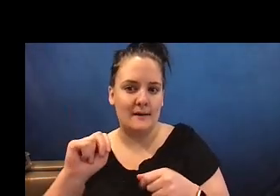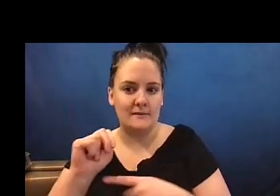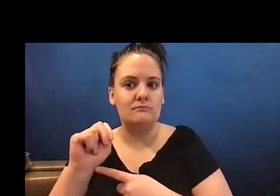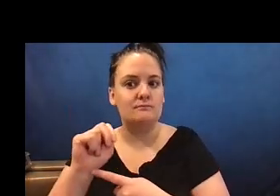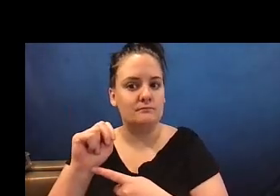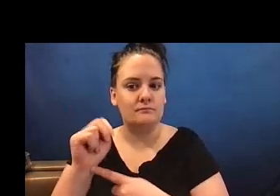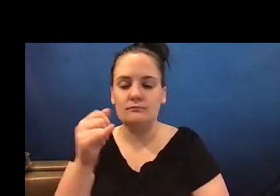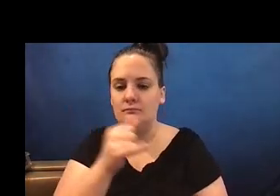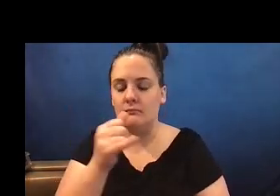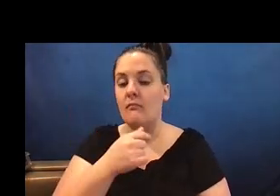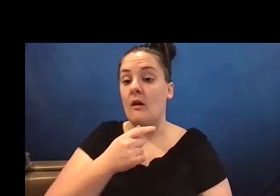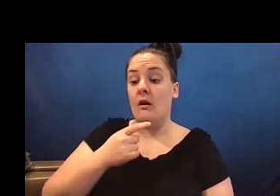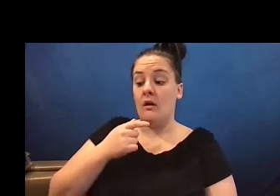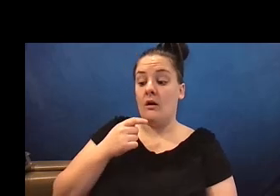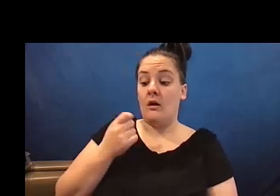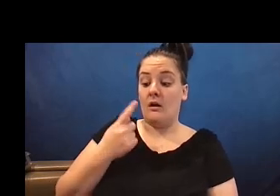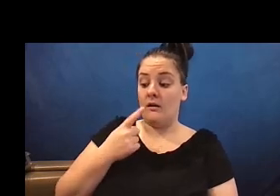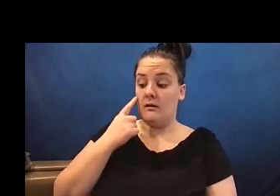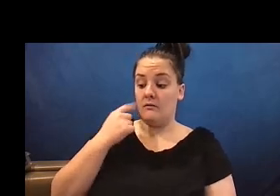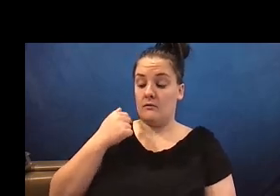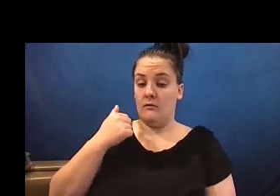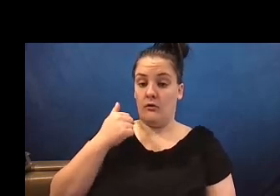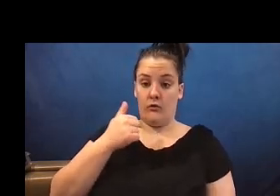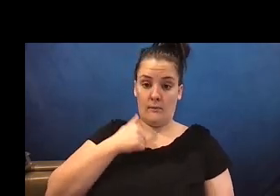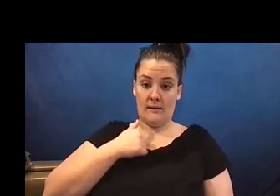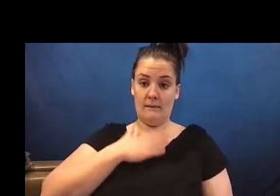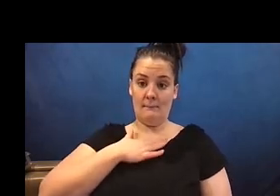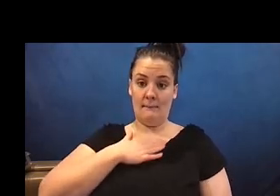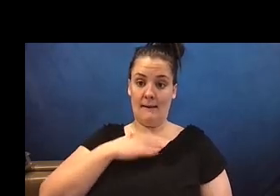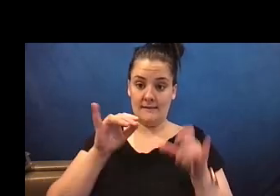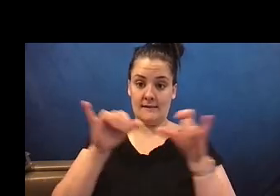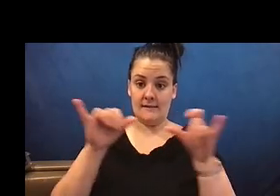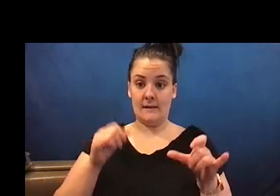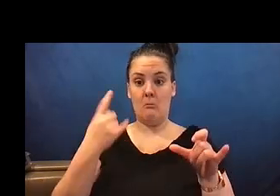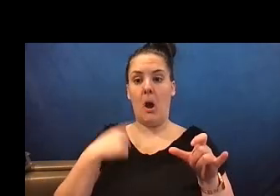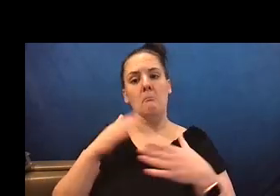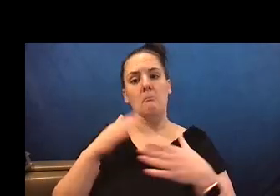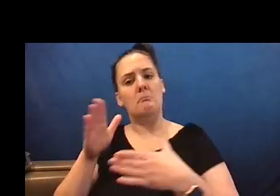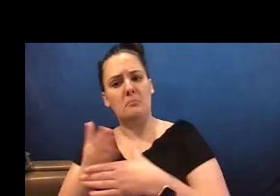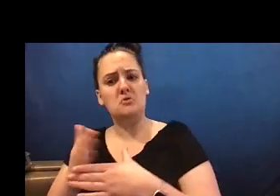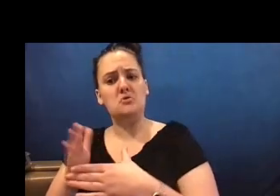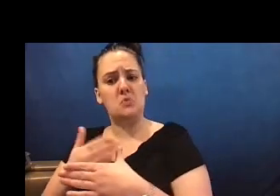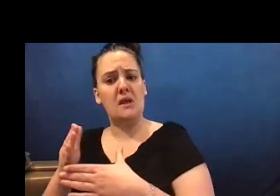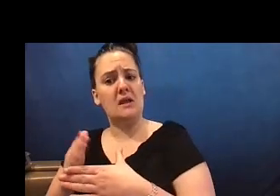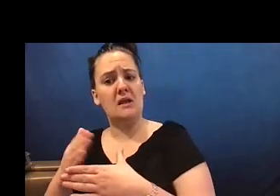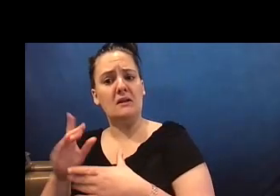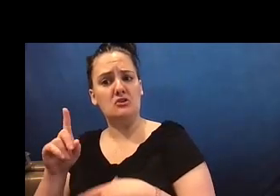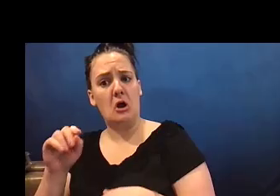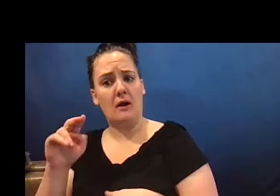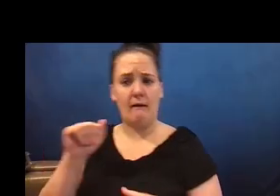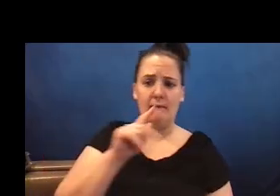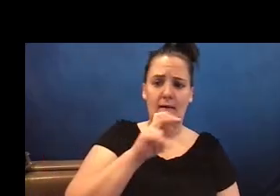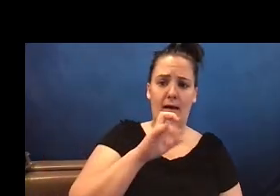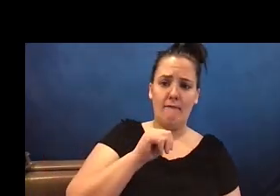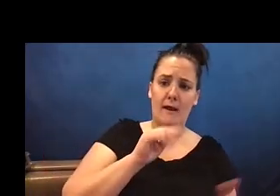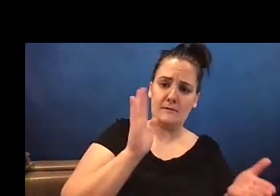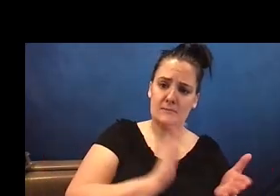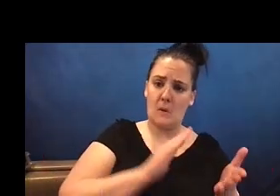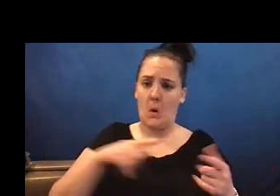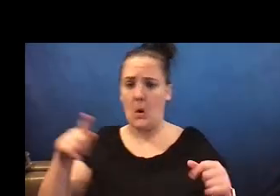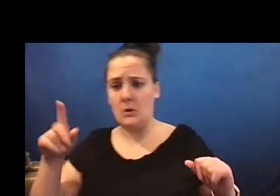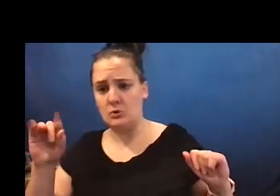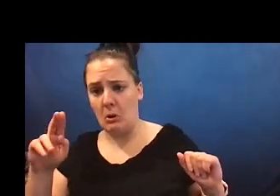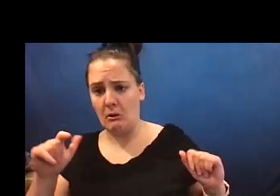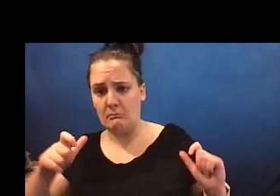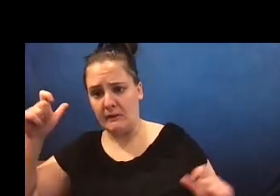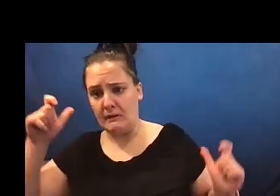so I'm probably, somewhere between Kevin and the average. The smaller you are, your administrative burden is greater. Every time someone